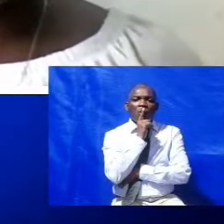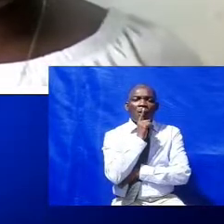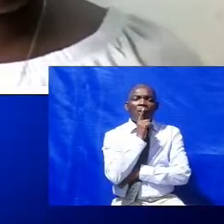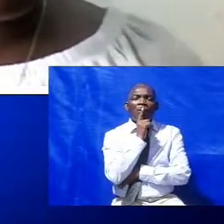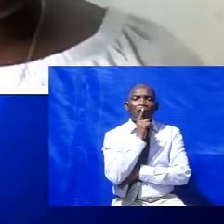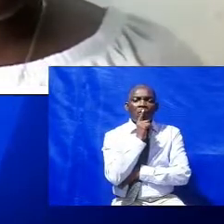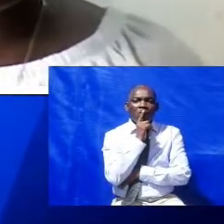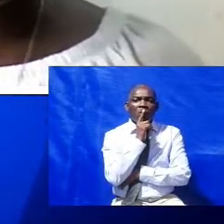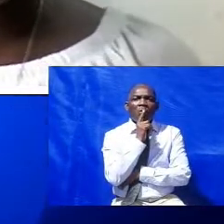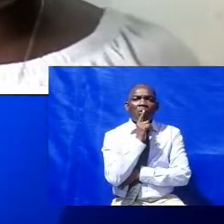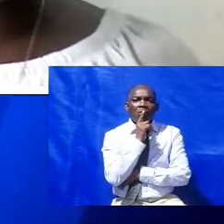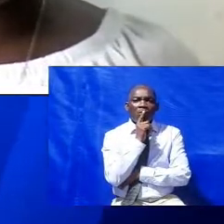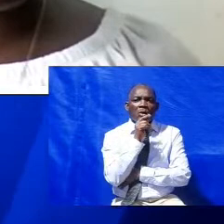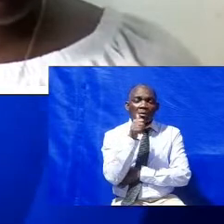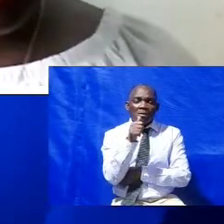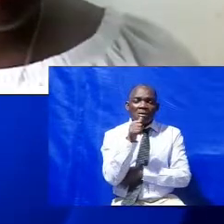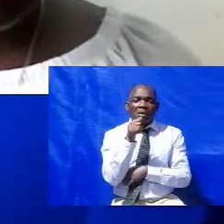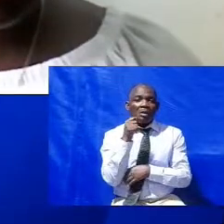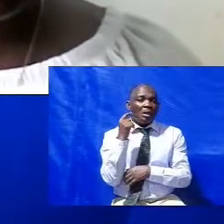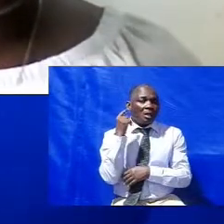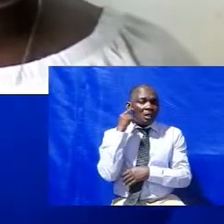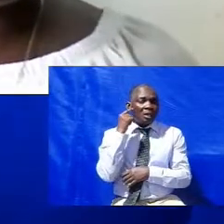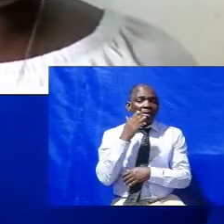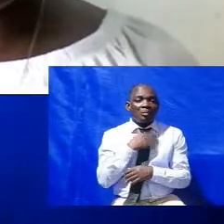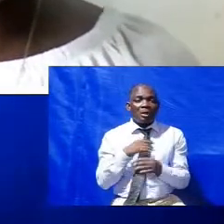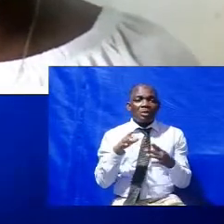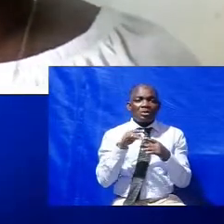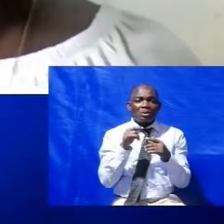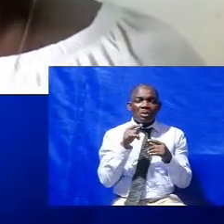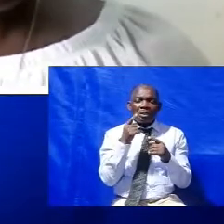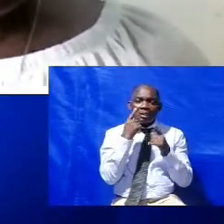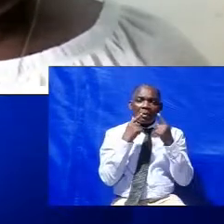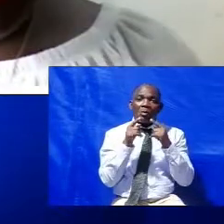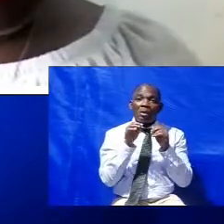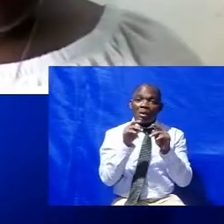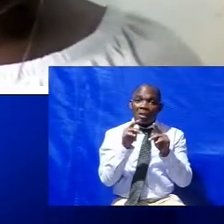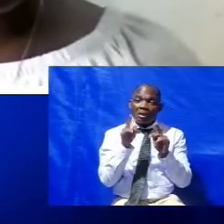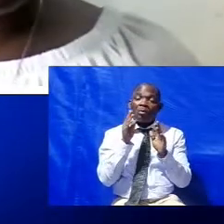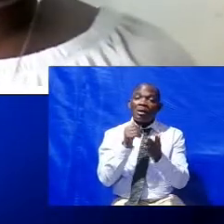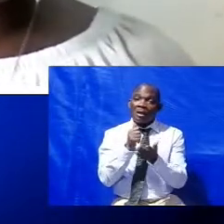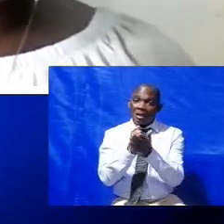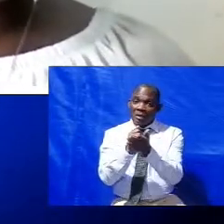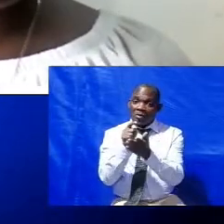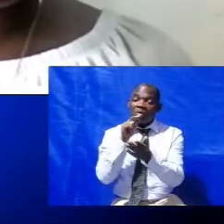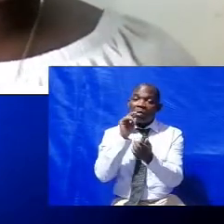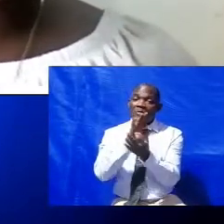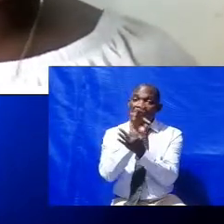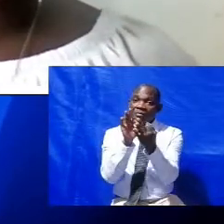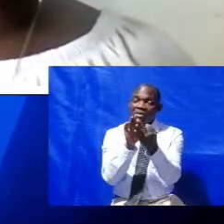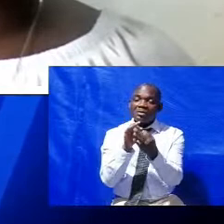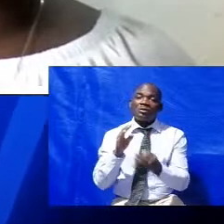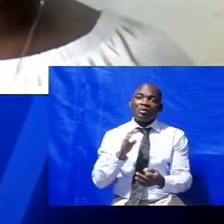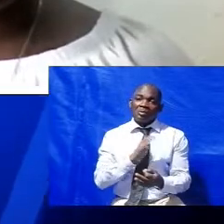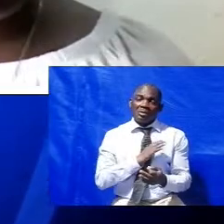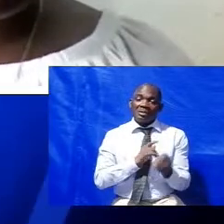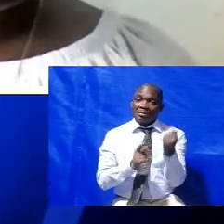And she couldn't say anything much. She actually shed tears and she told me, I'm going to help you. You will not go to the disciplinary,